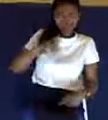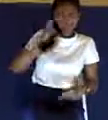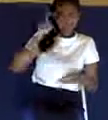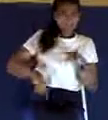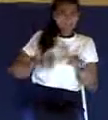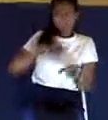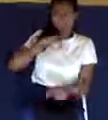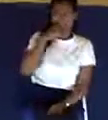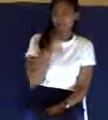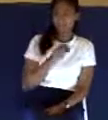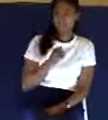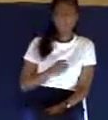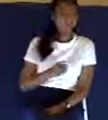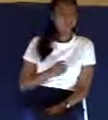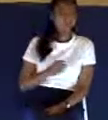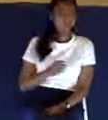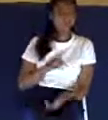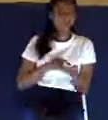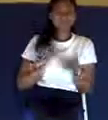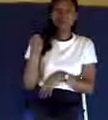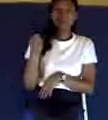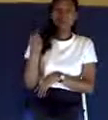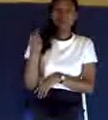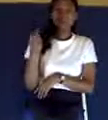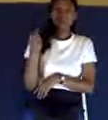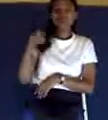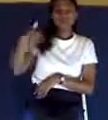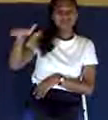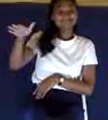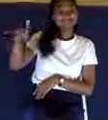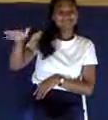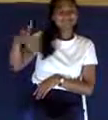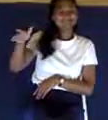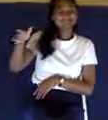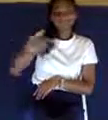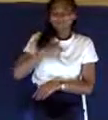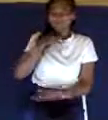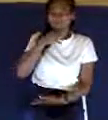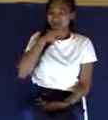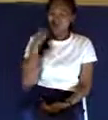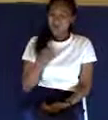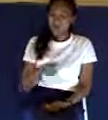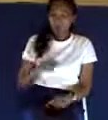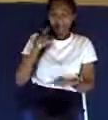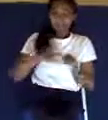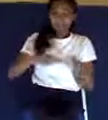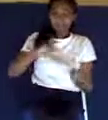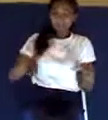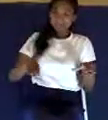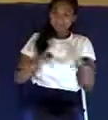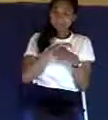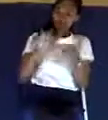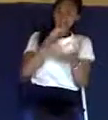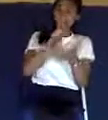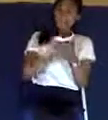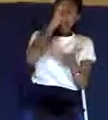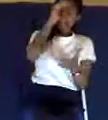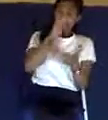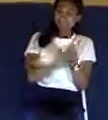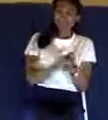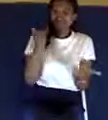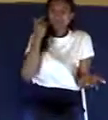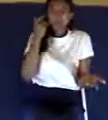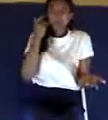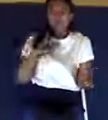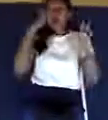too old for that. Verse 12, go your way, for I am too old to have a husband. If I should say I have hope, if